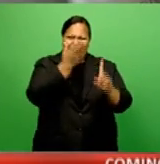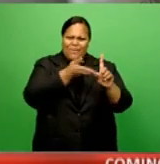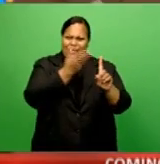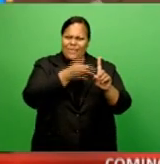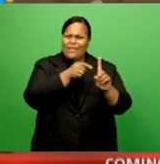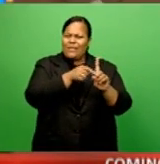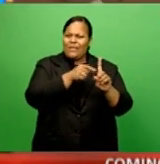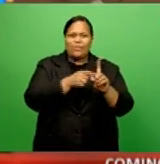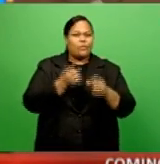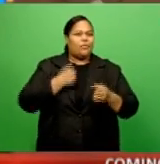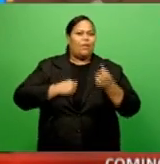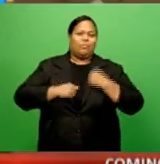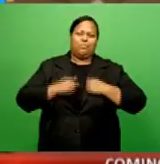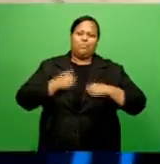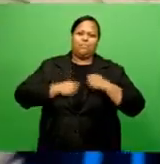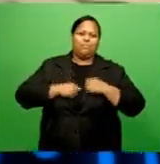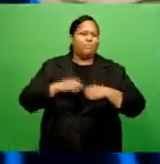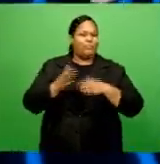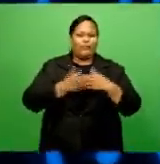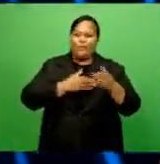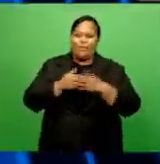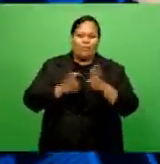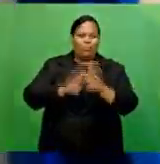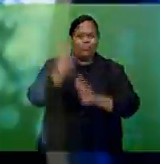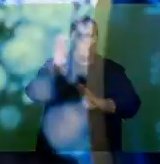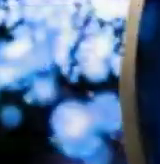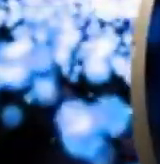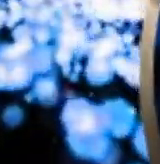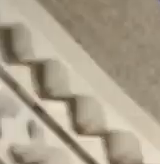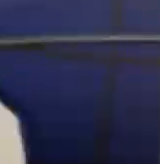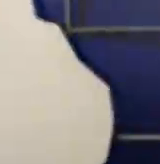strives despite challenges.